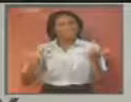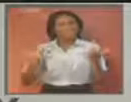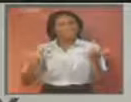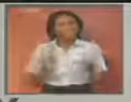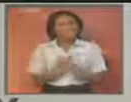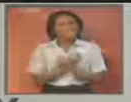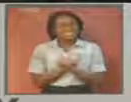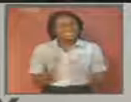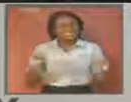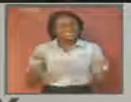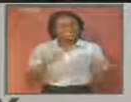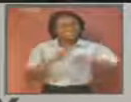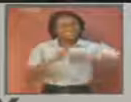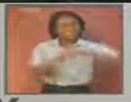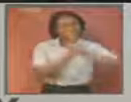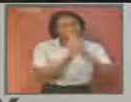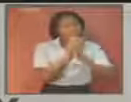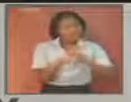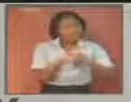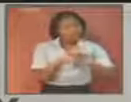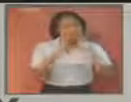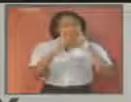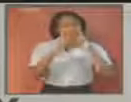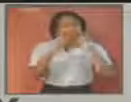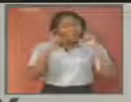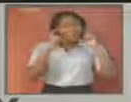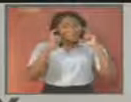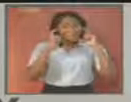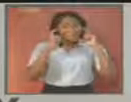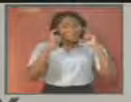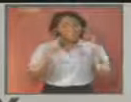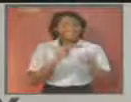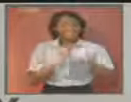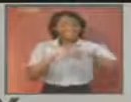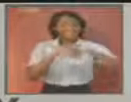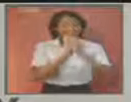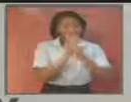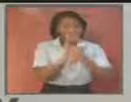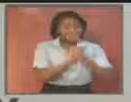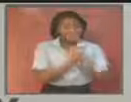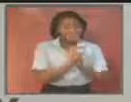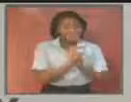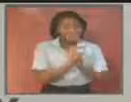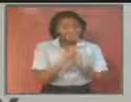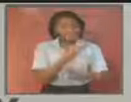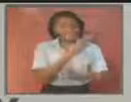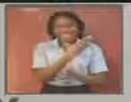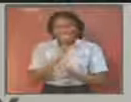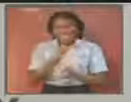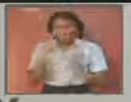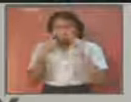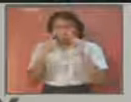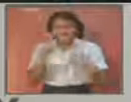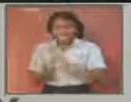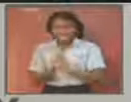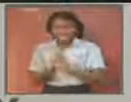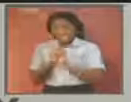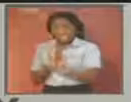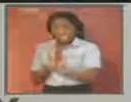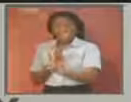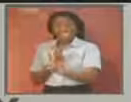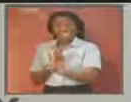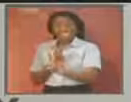all right? Wear your masks, wash and sanitize your hands, and watch your social